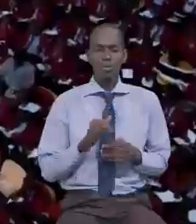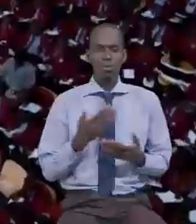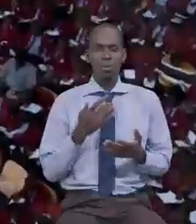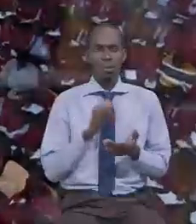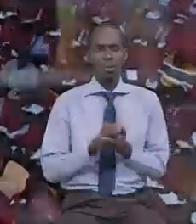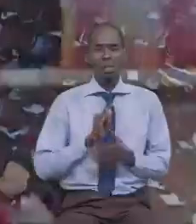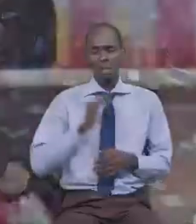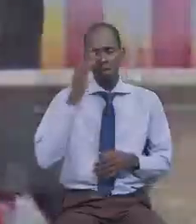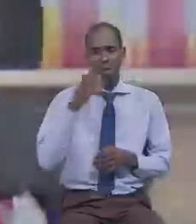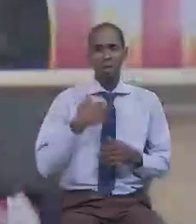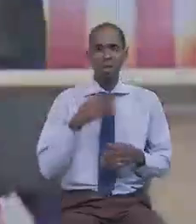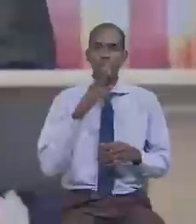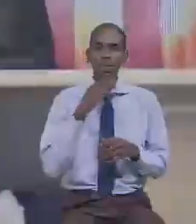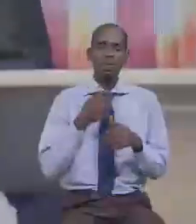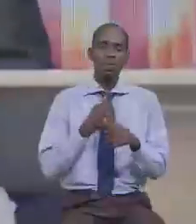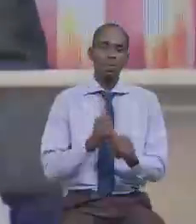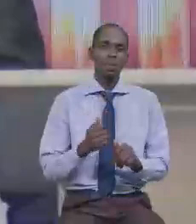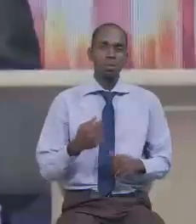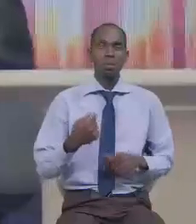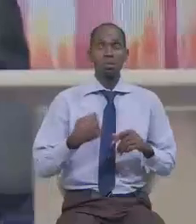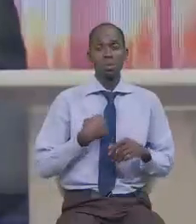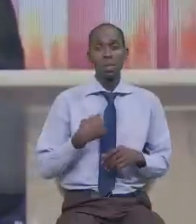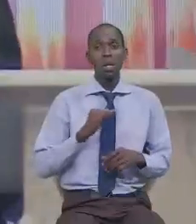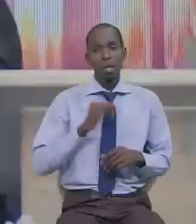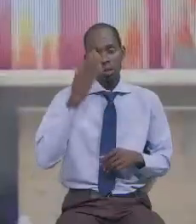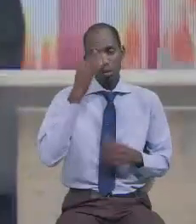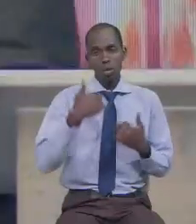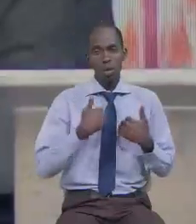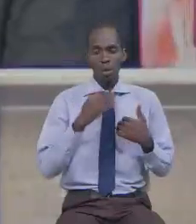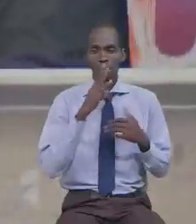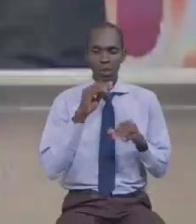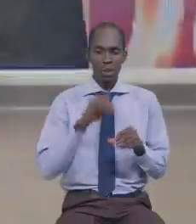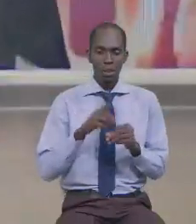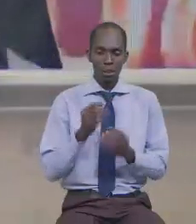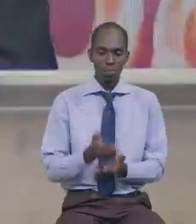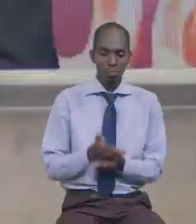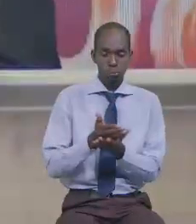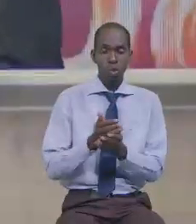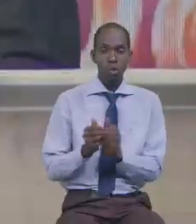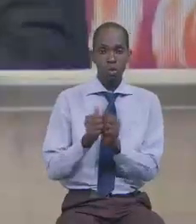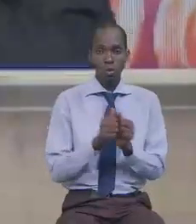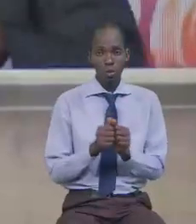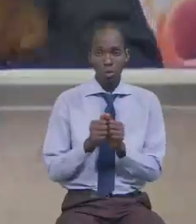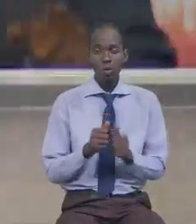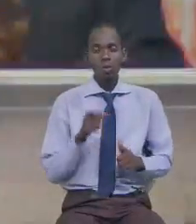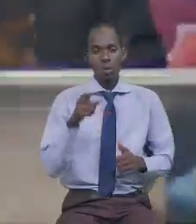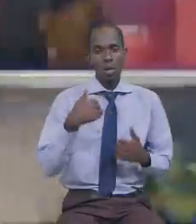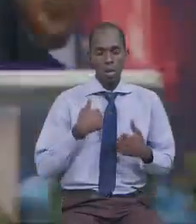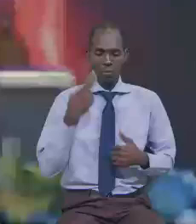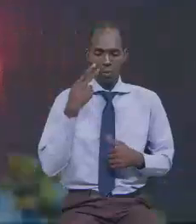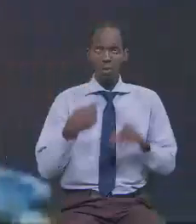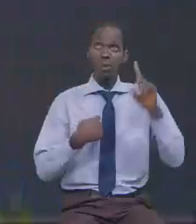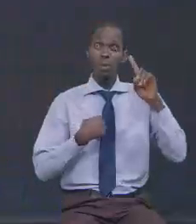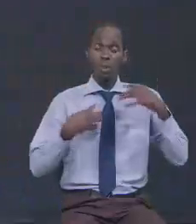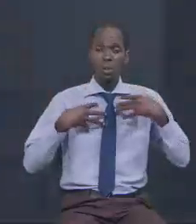me. I know you will be in the boat together. I know that you've seen me heal the sea. You've seen me